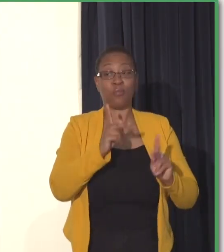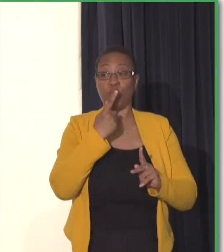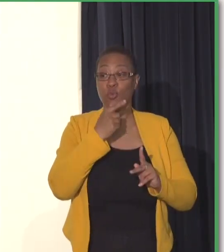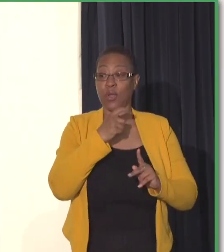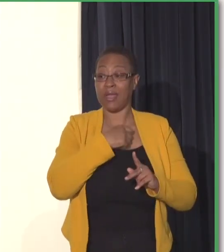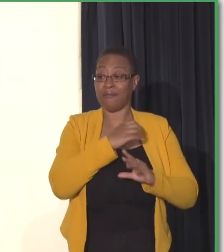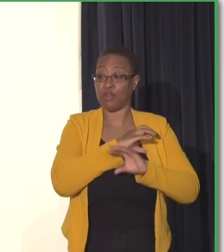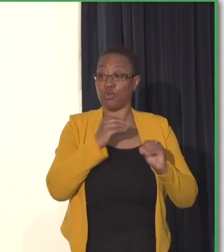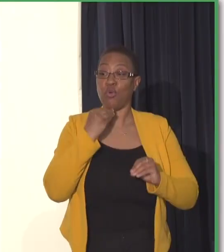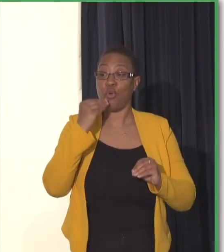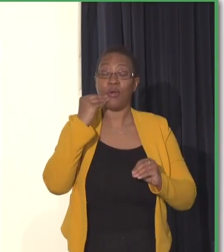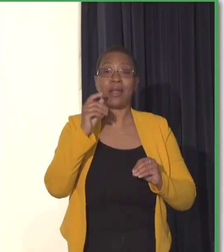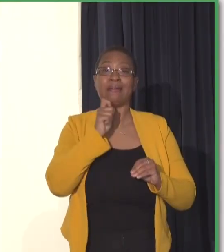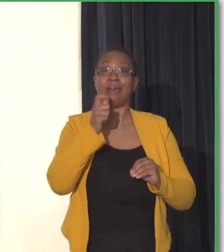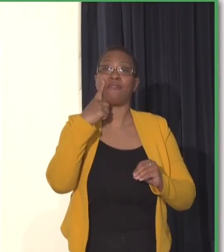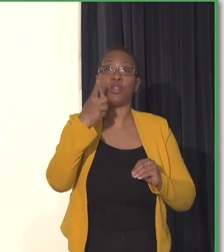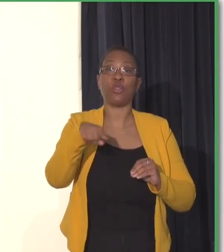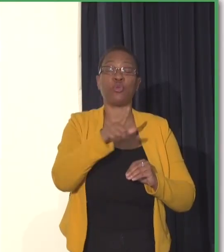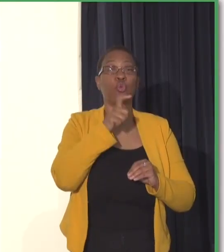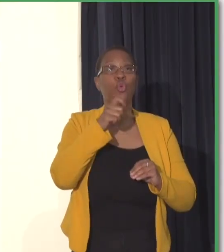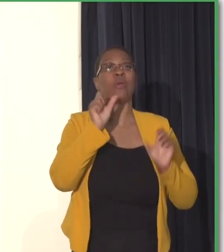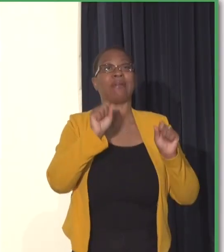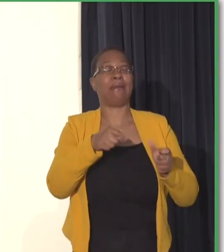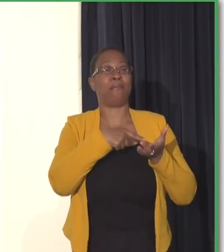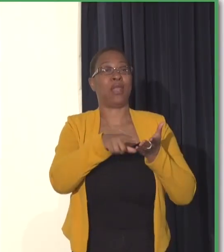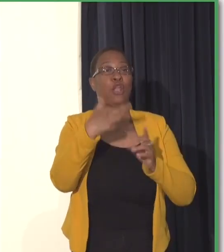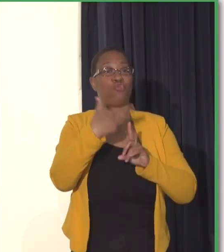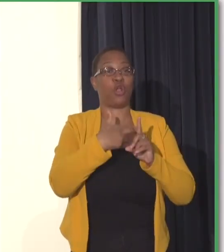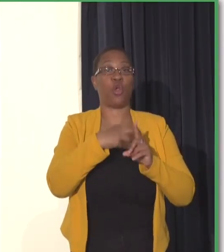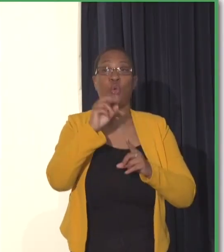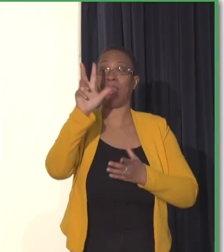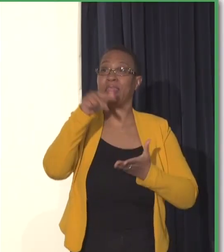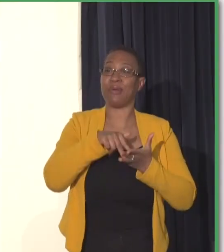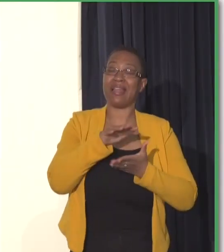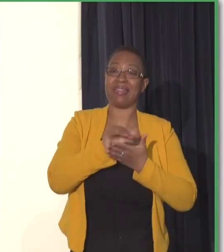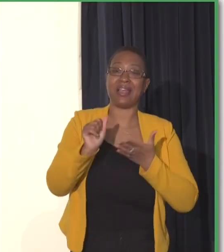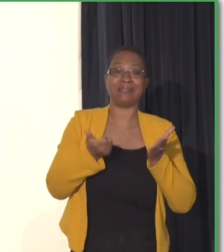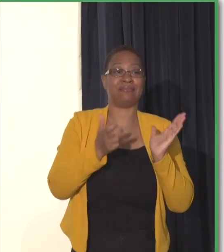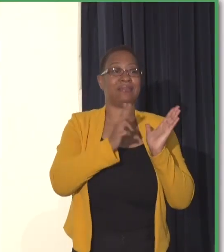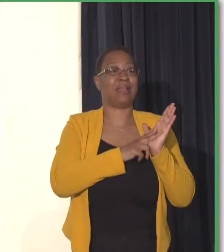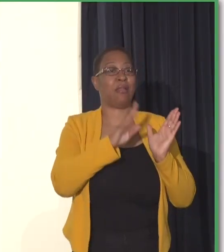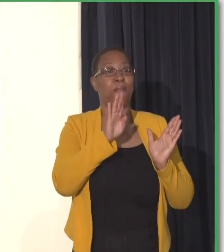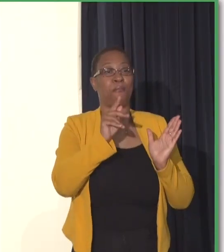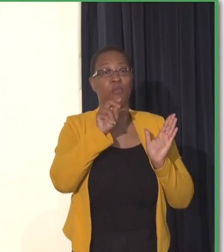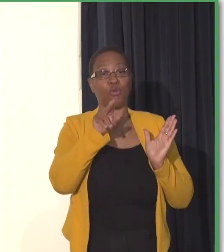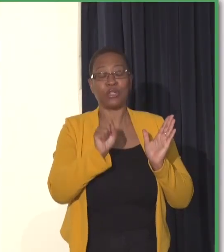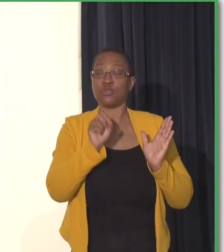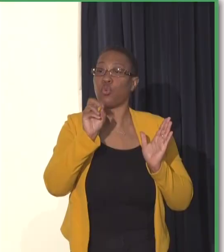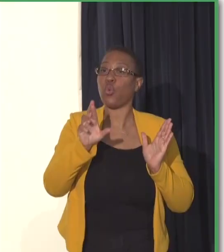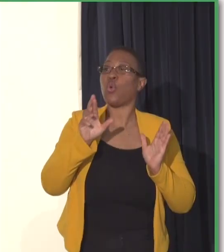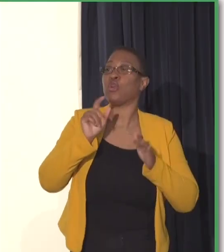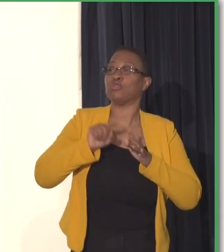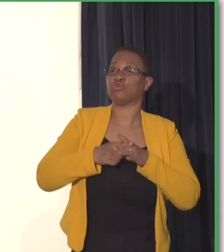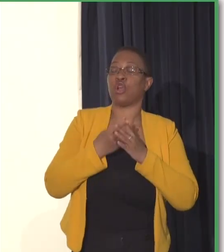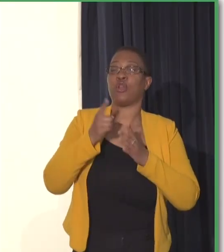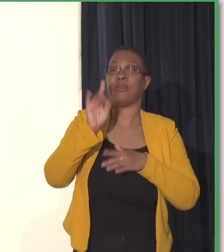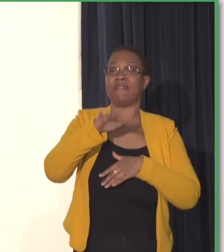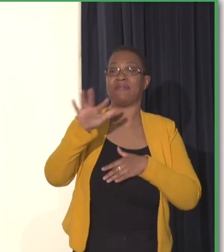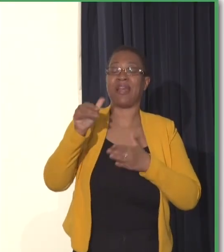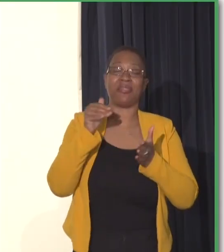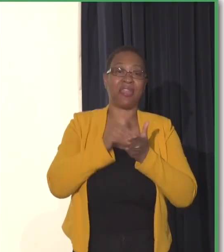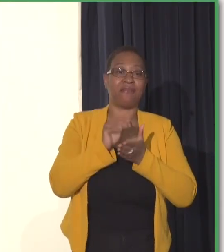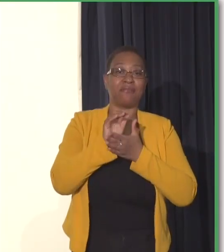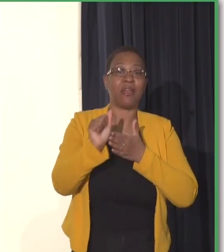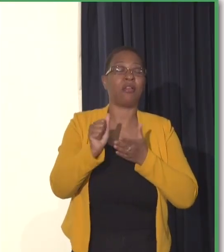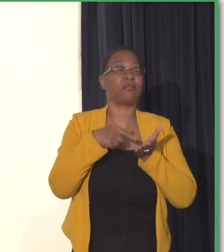the people that have the means to pay rent or that $3,000 signing bonus that they get or starting off for $55,000. But it's